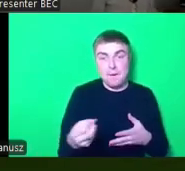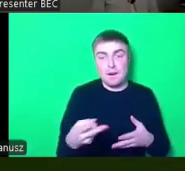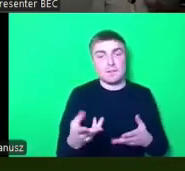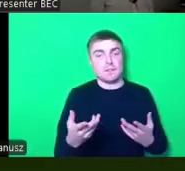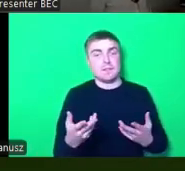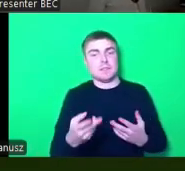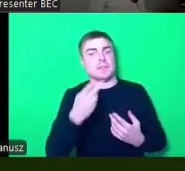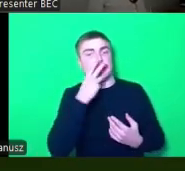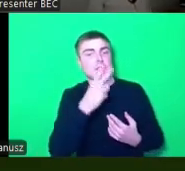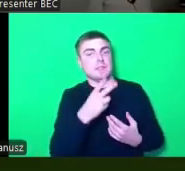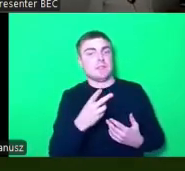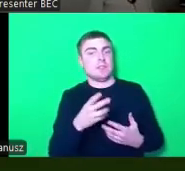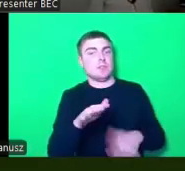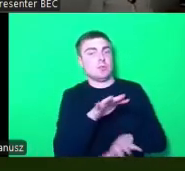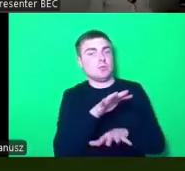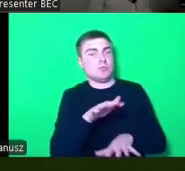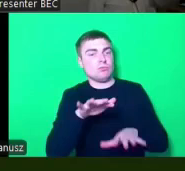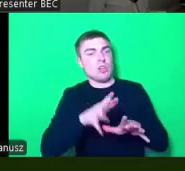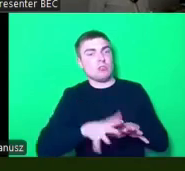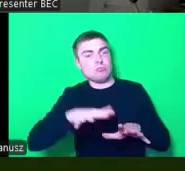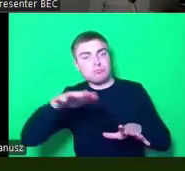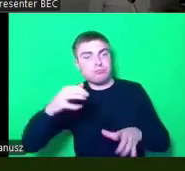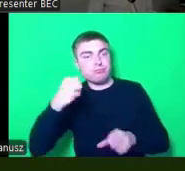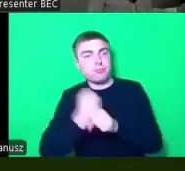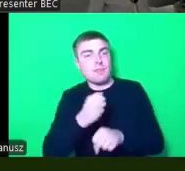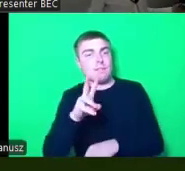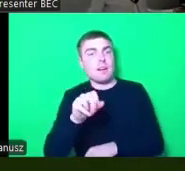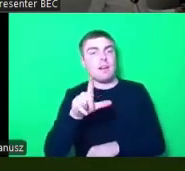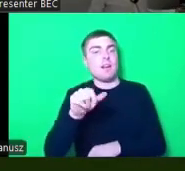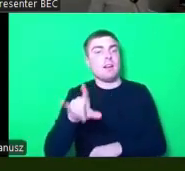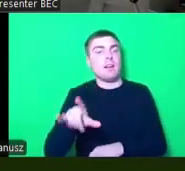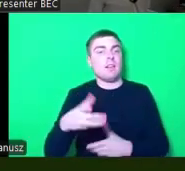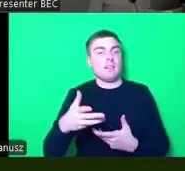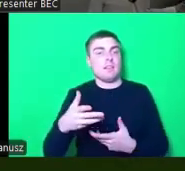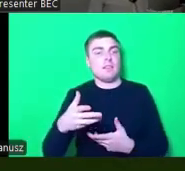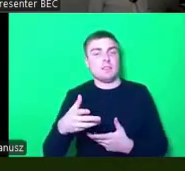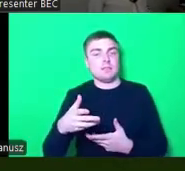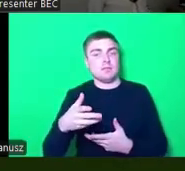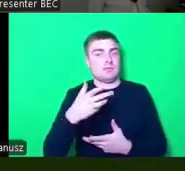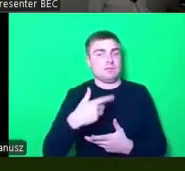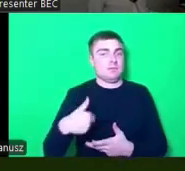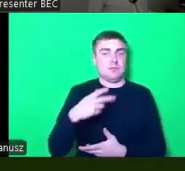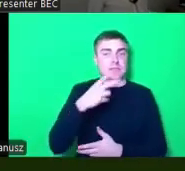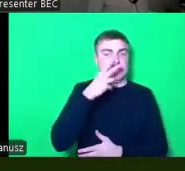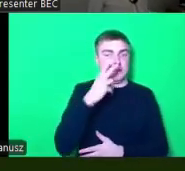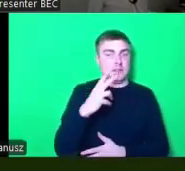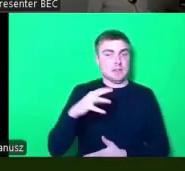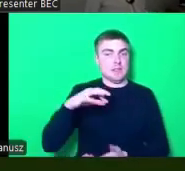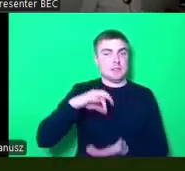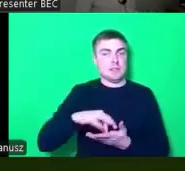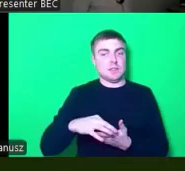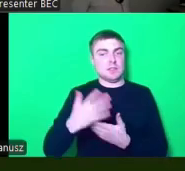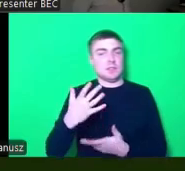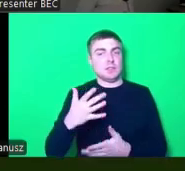Massive mortality of Pinus sylvestris, the native tree. Betula pendula is almost extinct from that